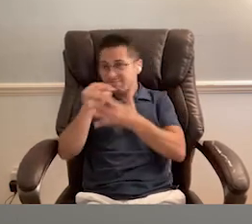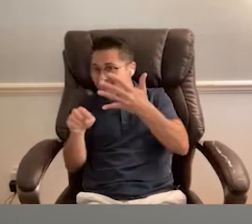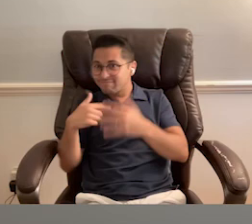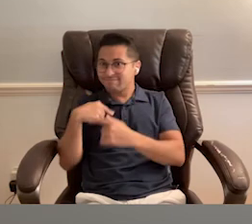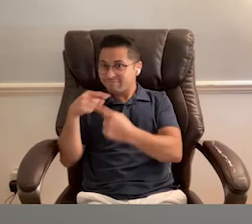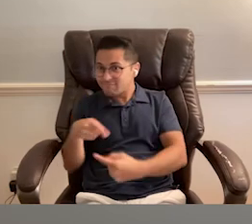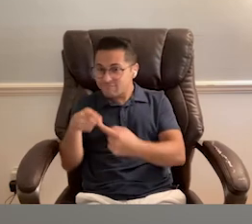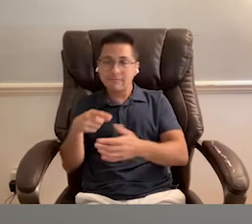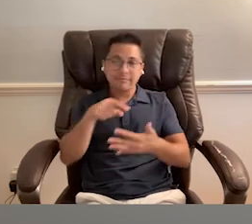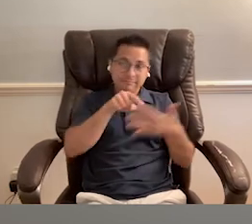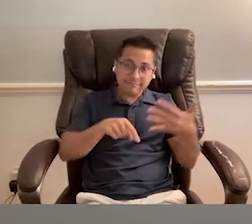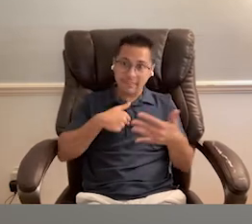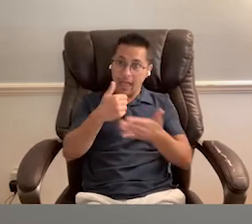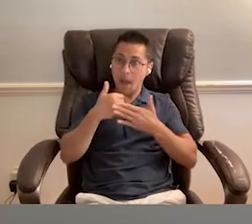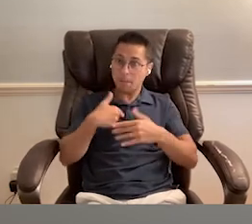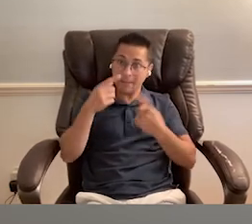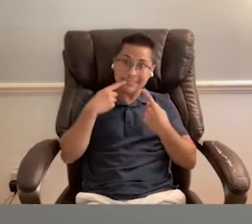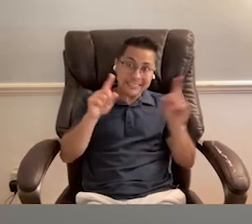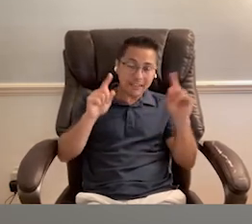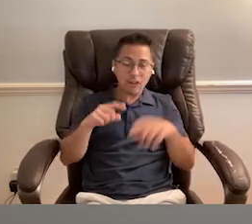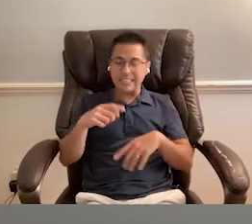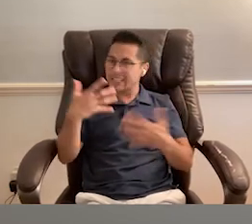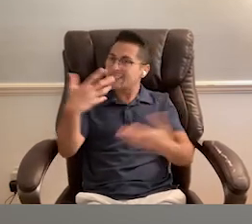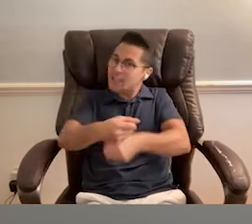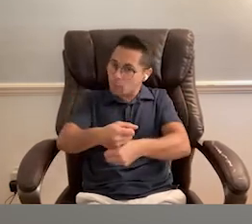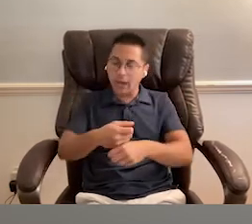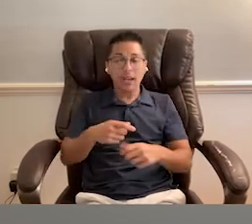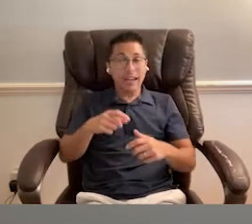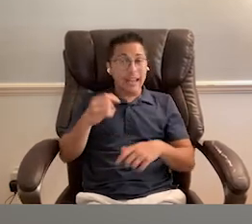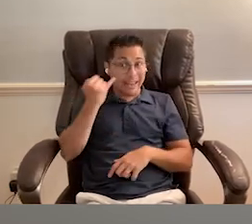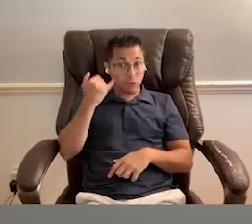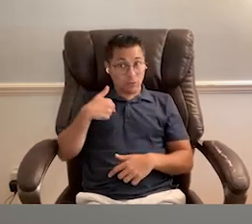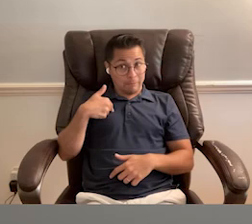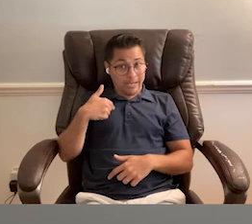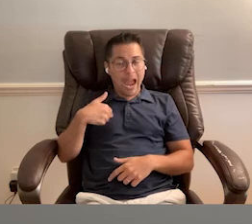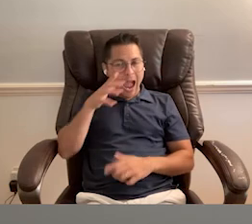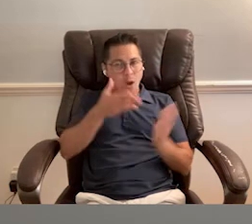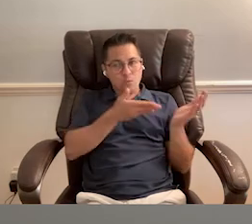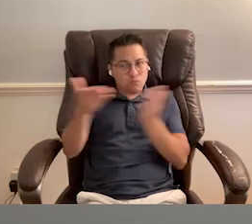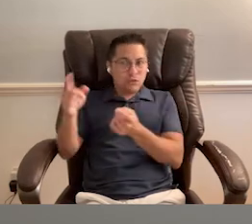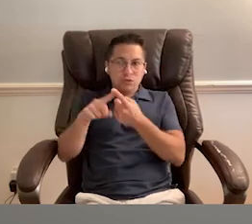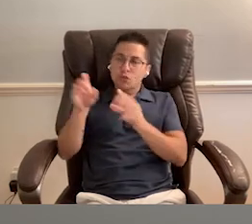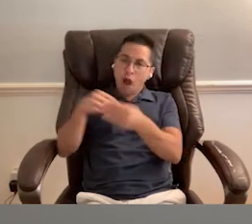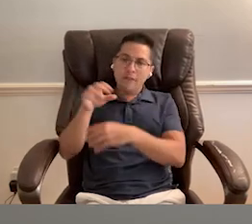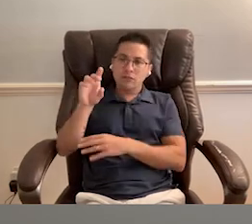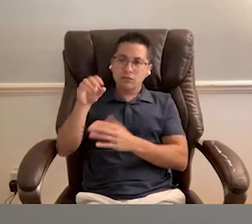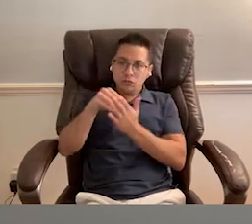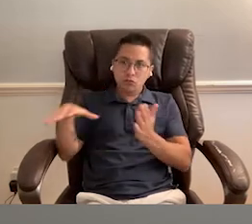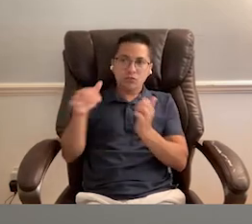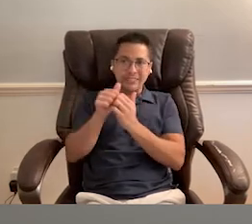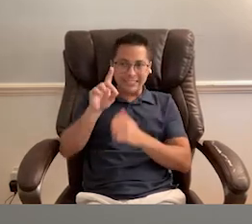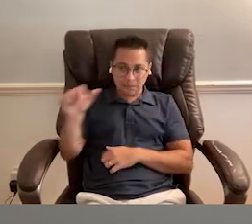things that, you know, help me be successful. So it's kind of a summary of what helps them. And then if it was me, I would take it to the Office of Students with Disabilities